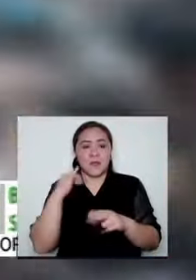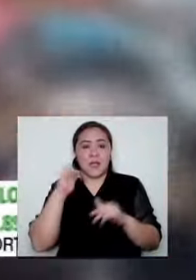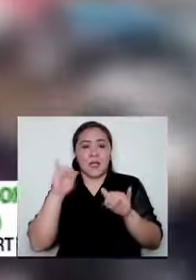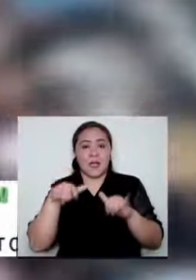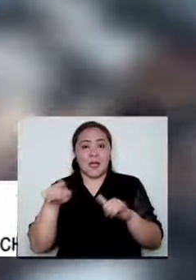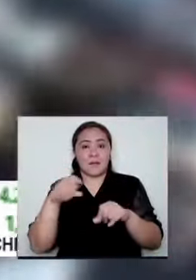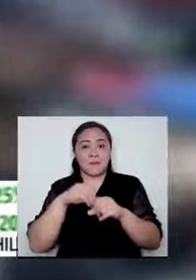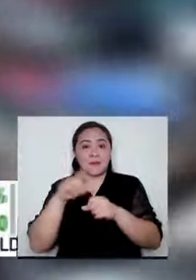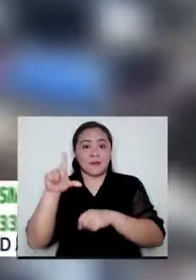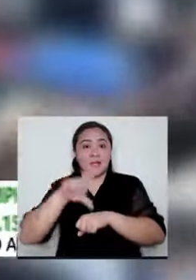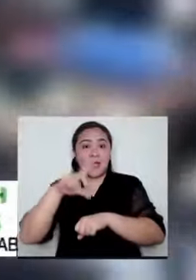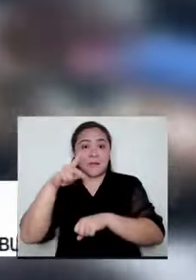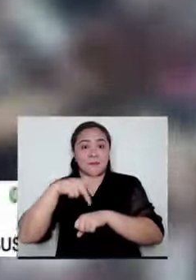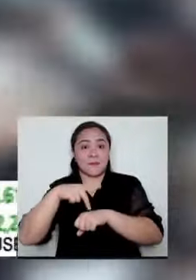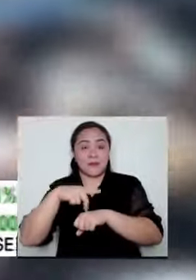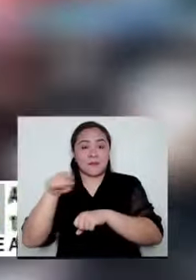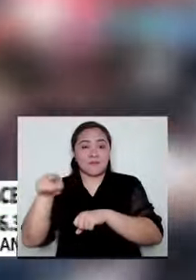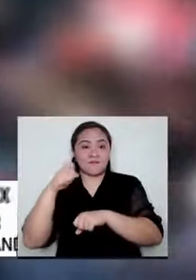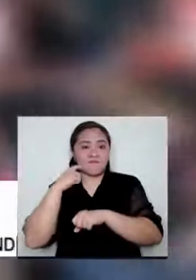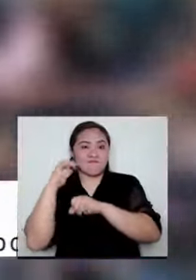happened in the city of Manila.